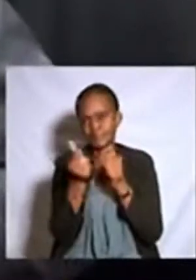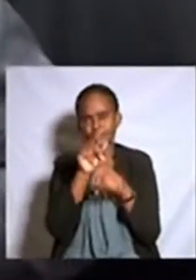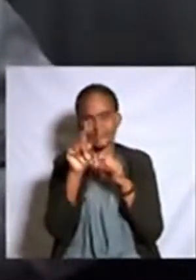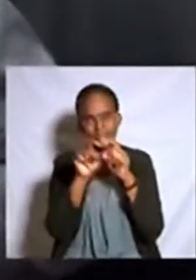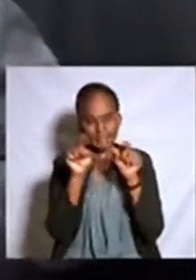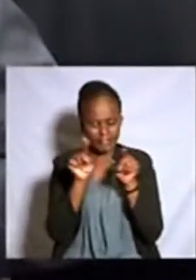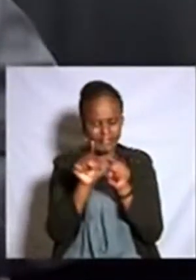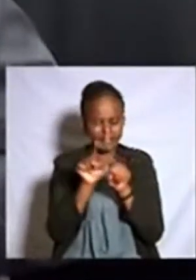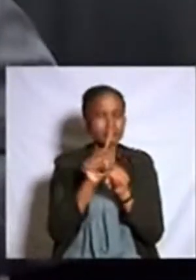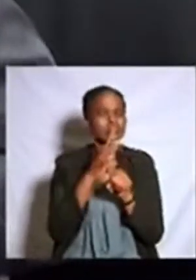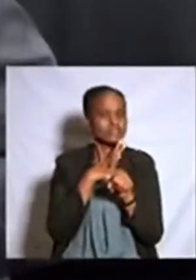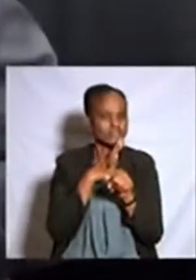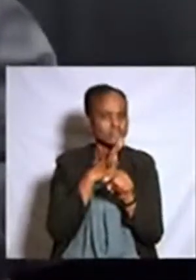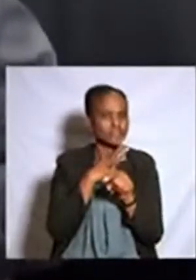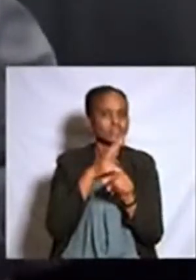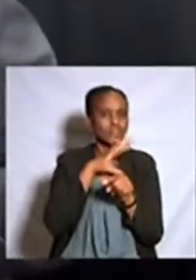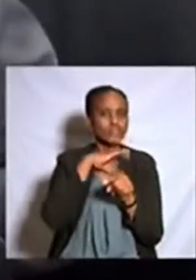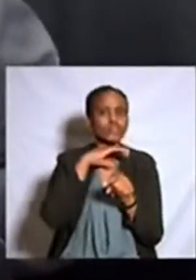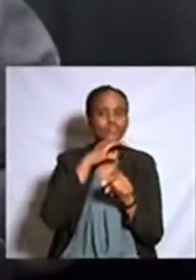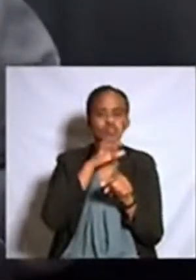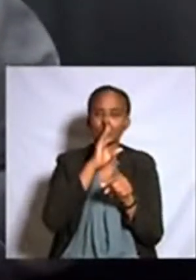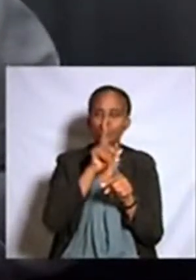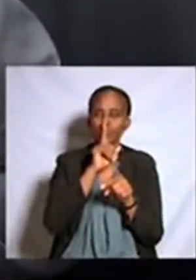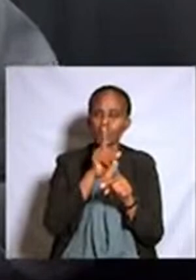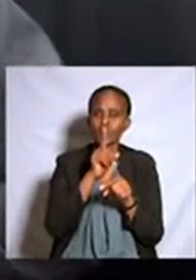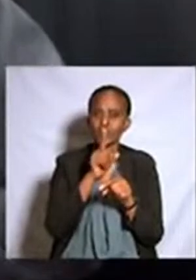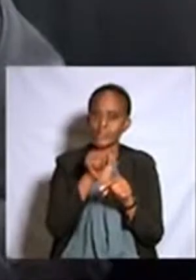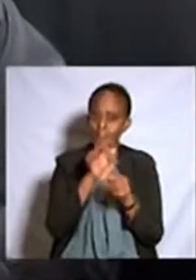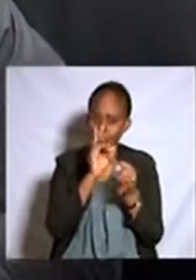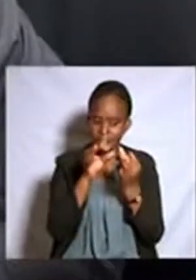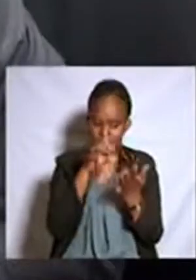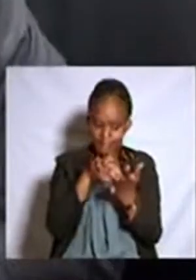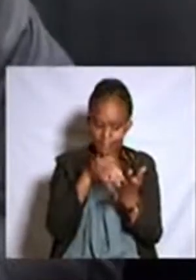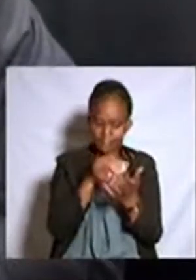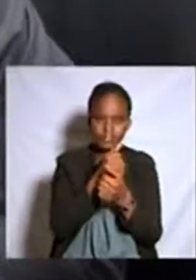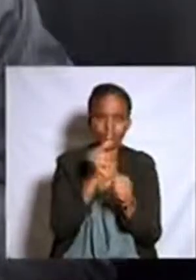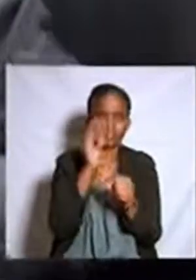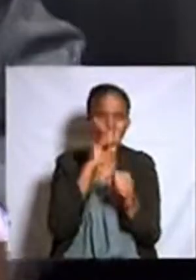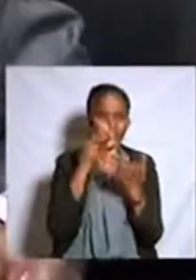So it's fair enough, Chair, if the matter has since been resolved.